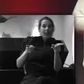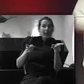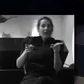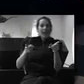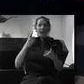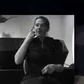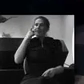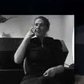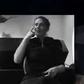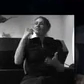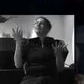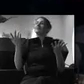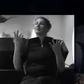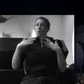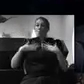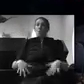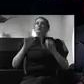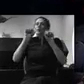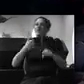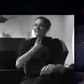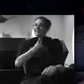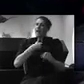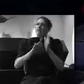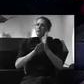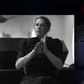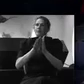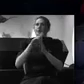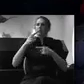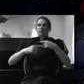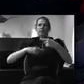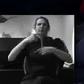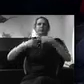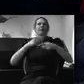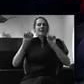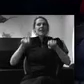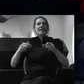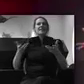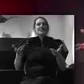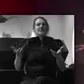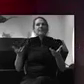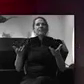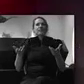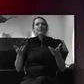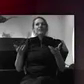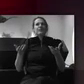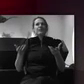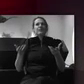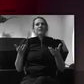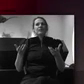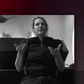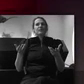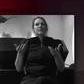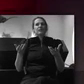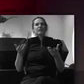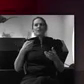itself. In my opinion, these sugars are the missing link in our food, and maybe even the missing